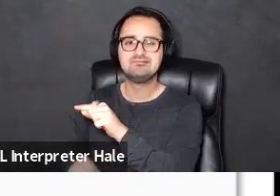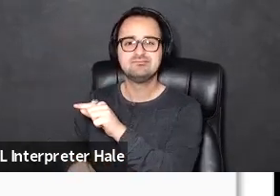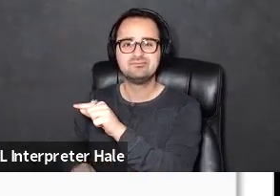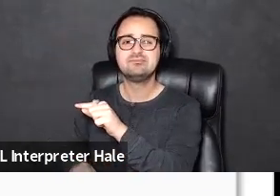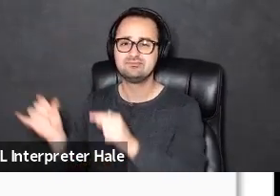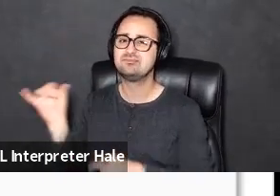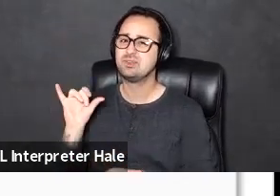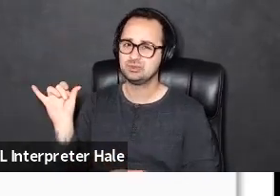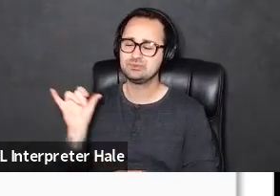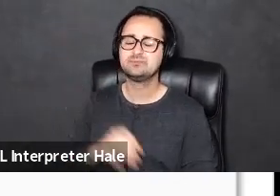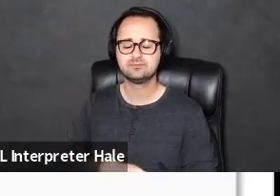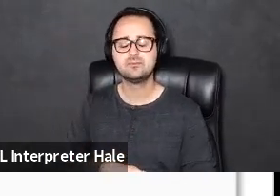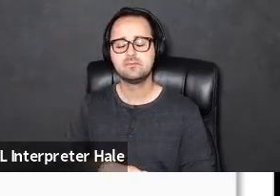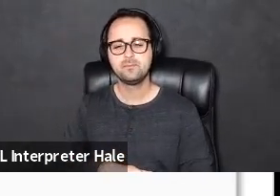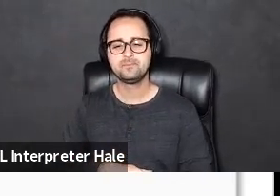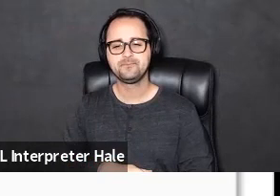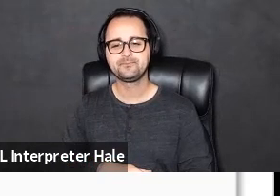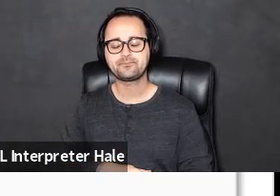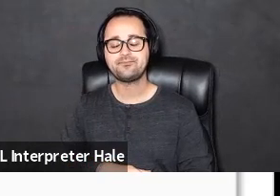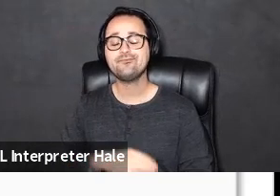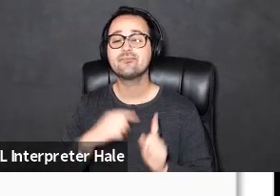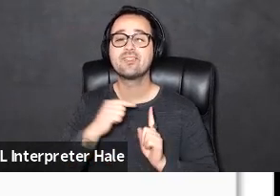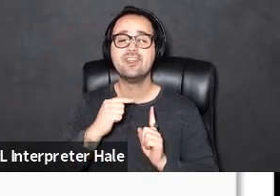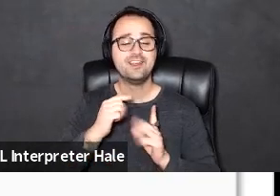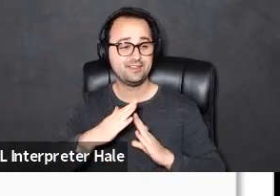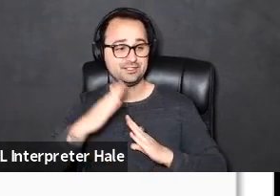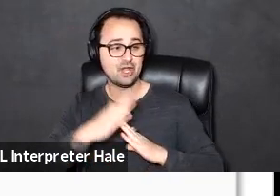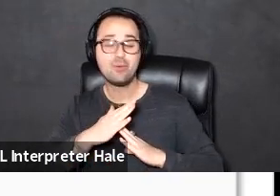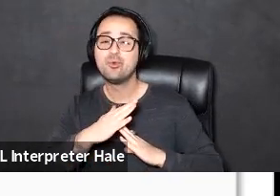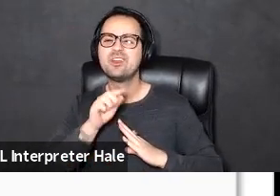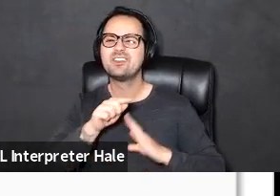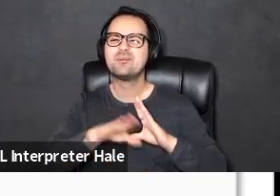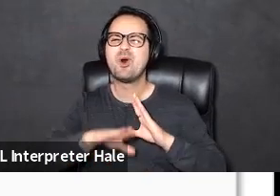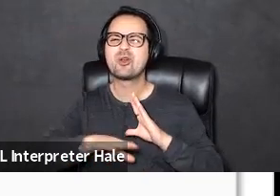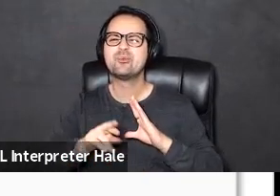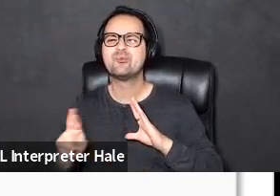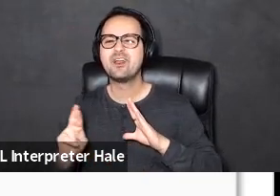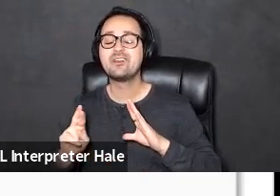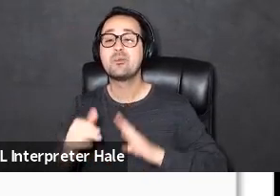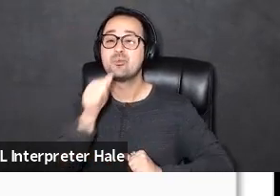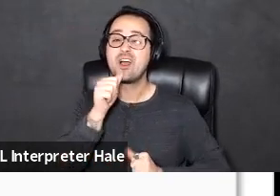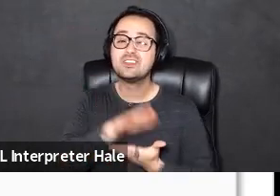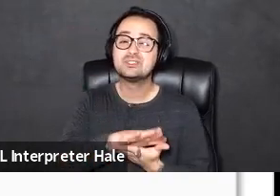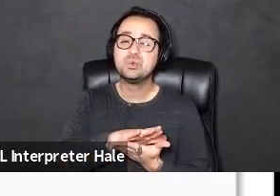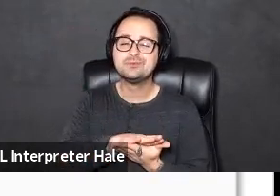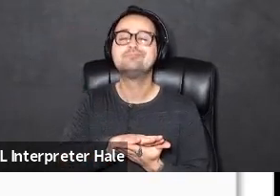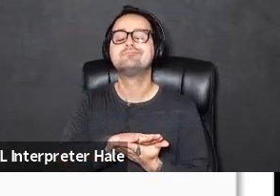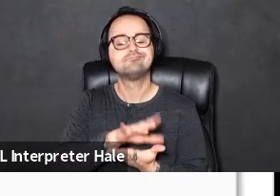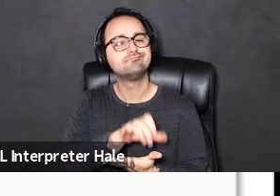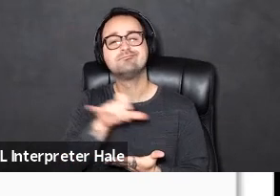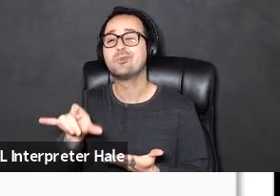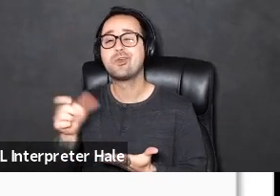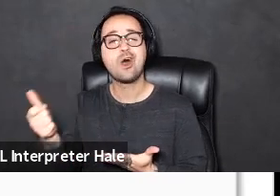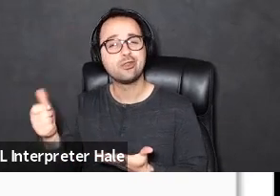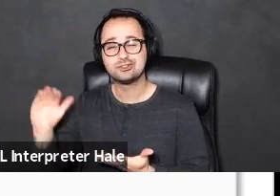an adult into the future. The top one in the bottom, right? So private school with like every other child, probably once